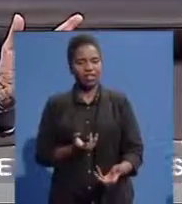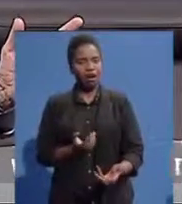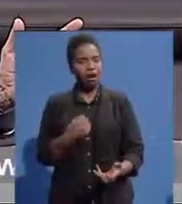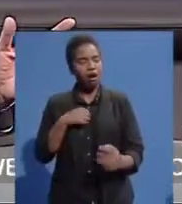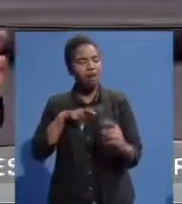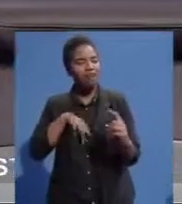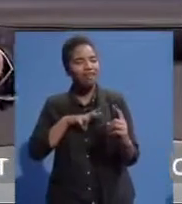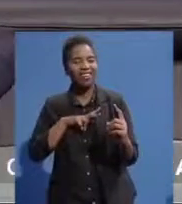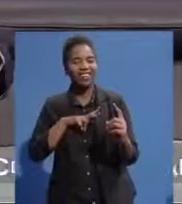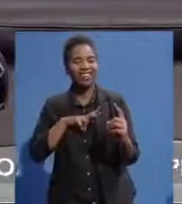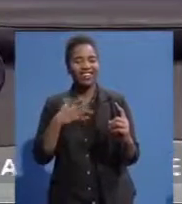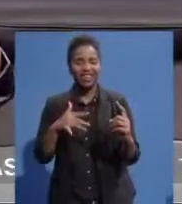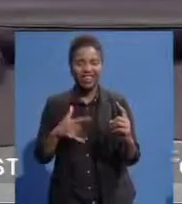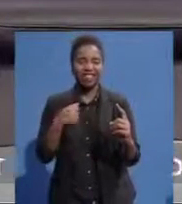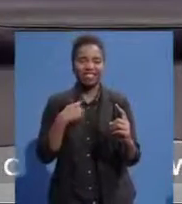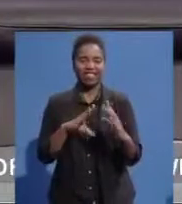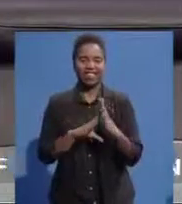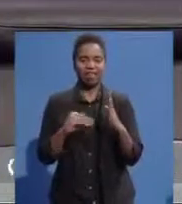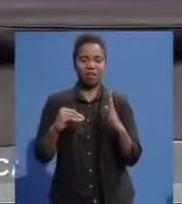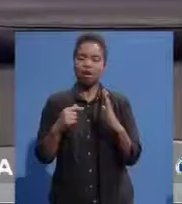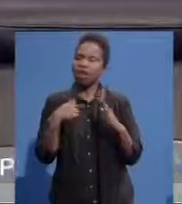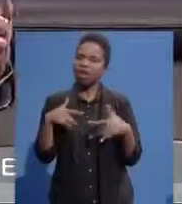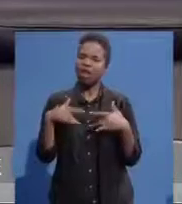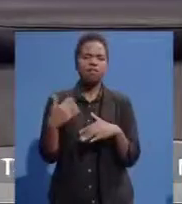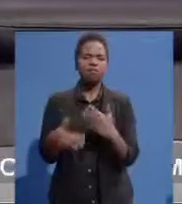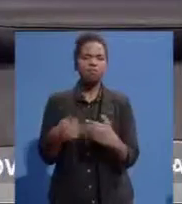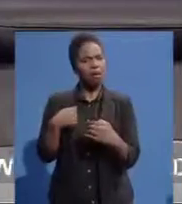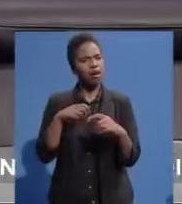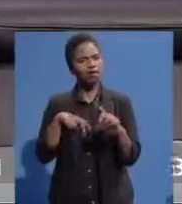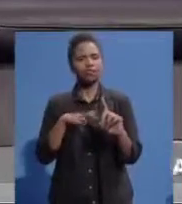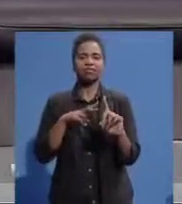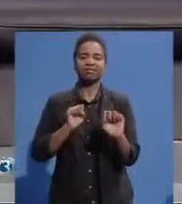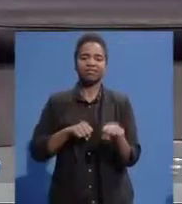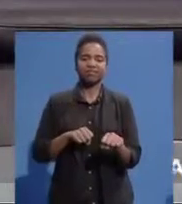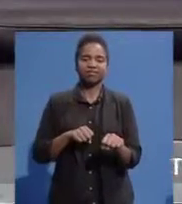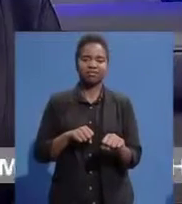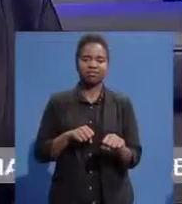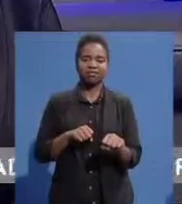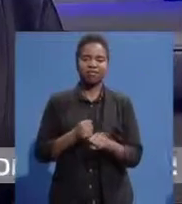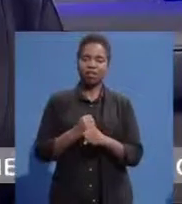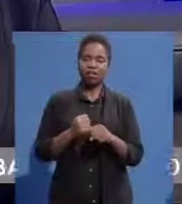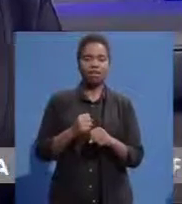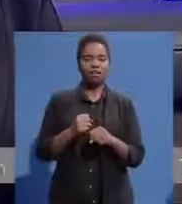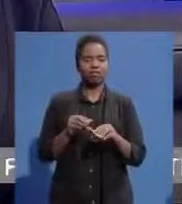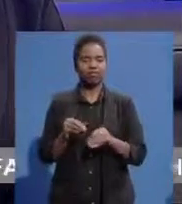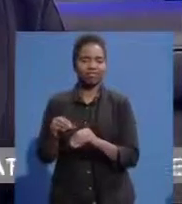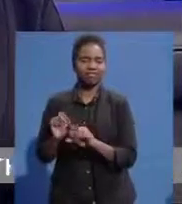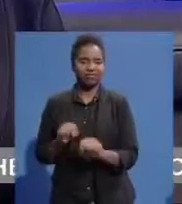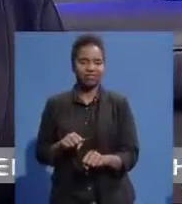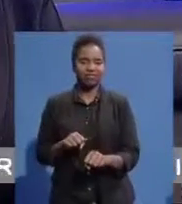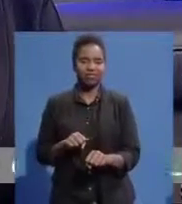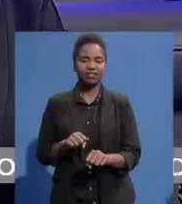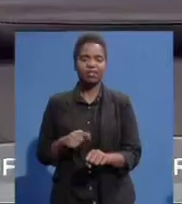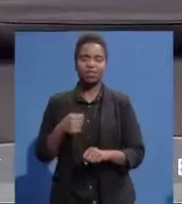the expulsion, but nonetheless carry on with your life and never really regard that as a setback. I think it